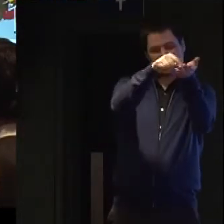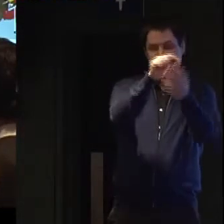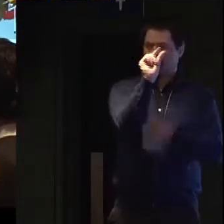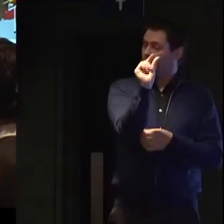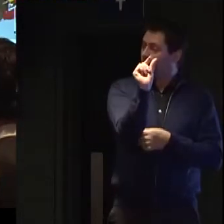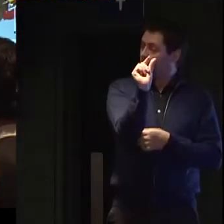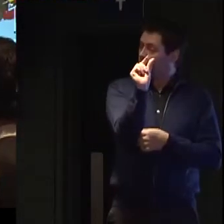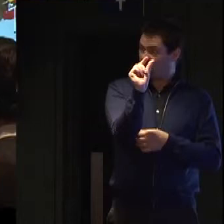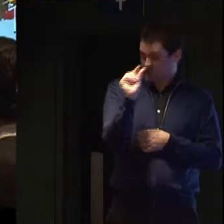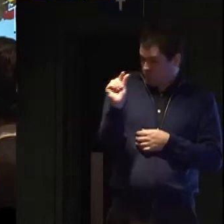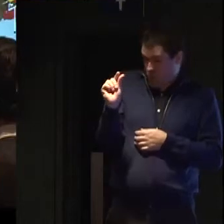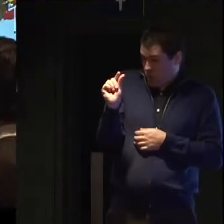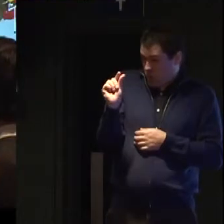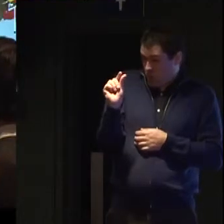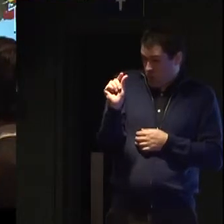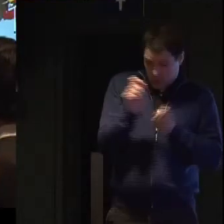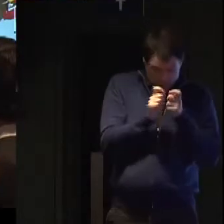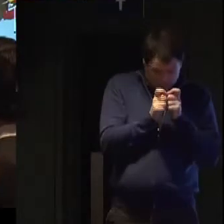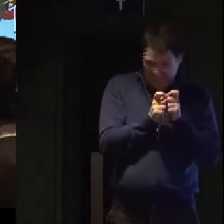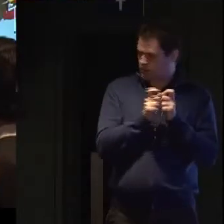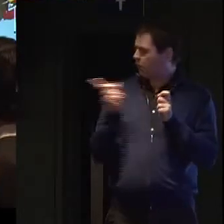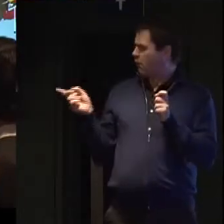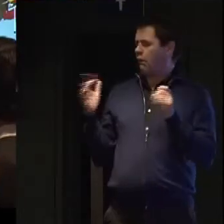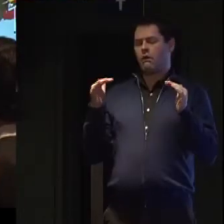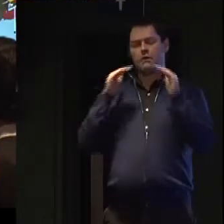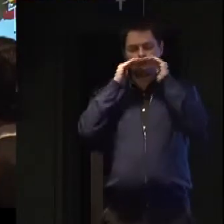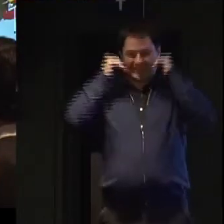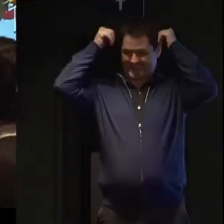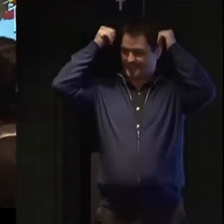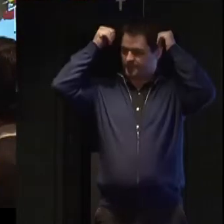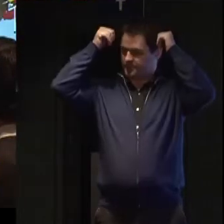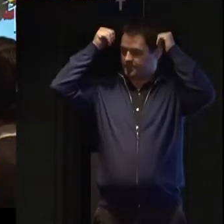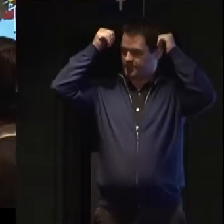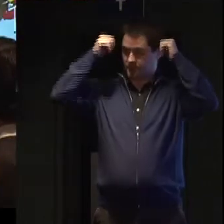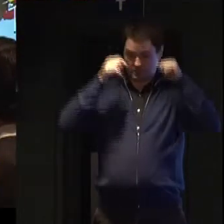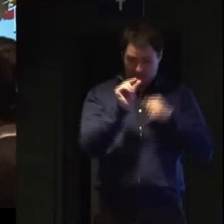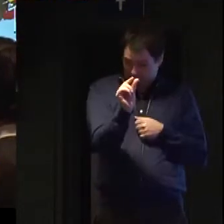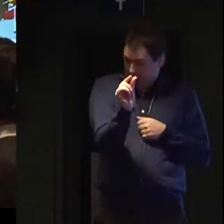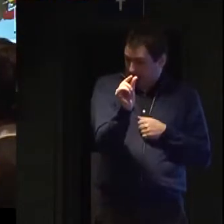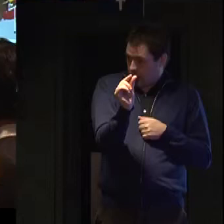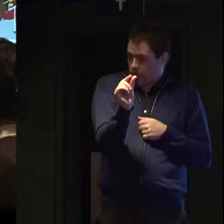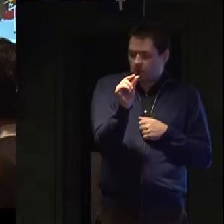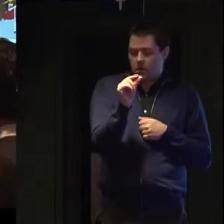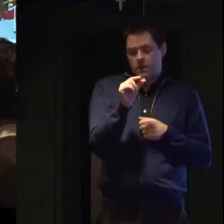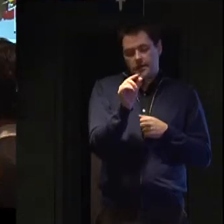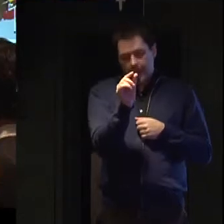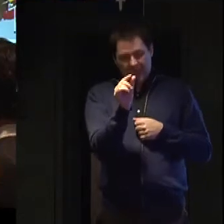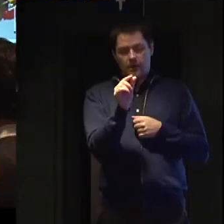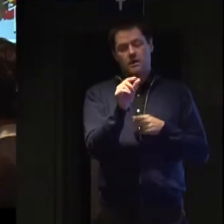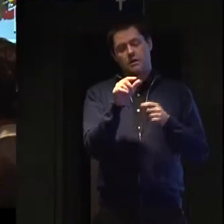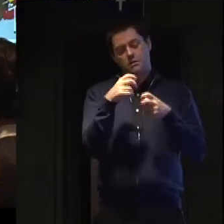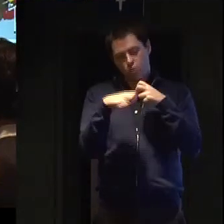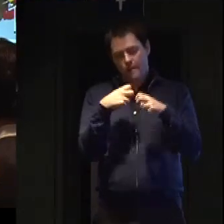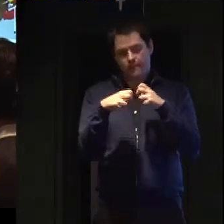might seem really small at a club, but in fact can make a massive difference to the people who are trying to access the game, for the people who just want to experience it in the same